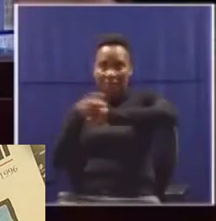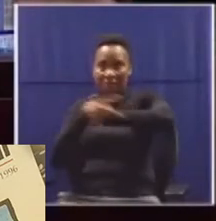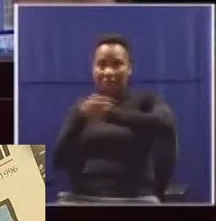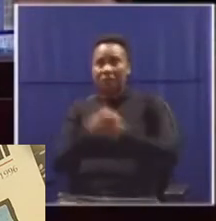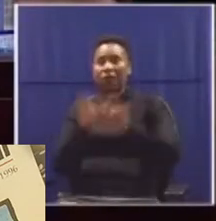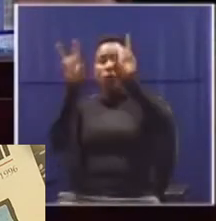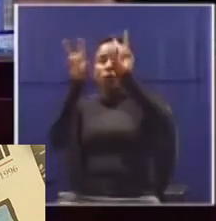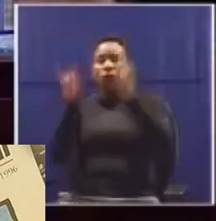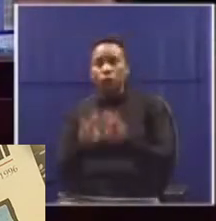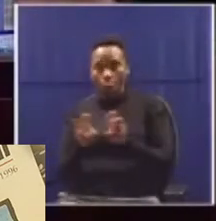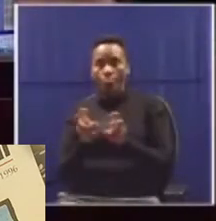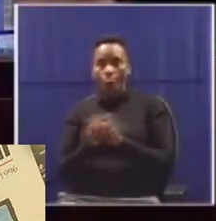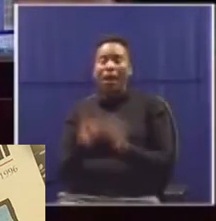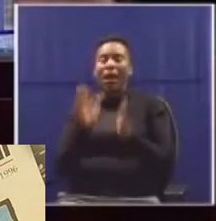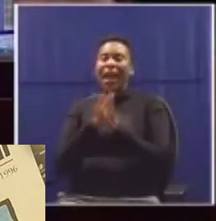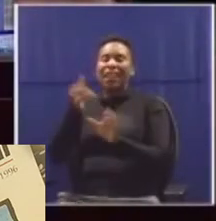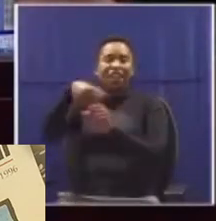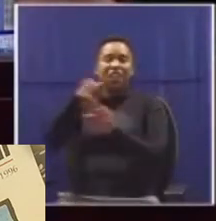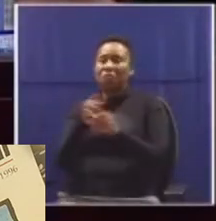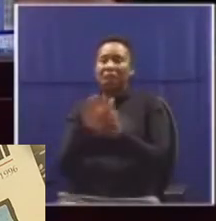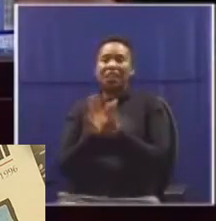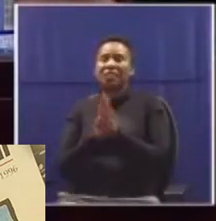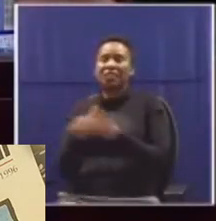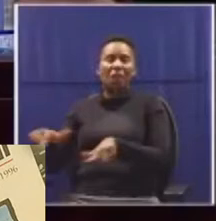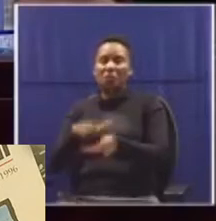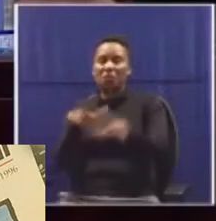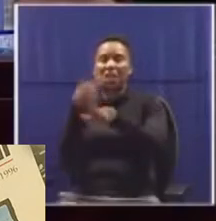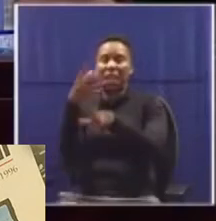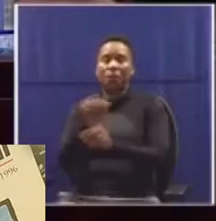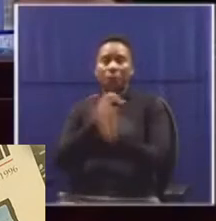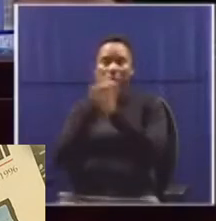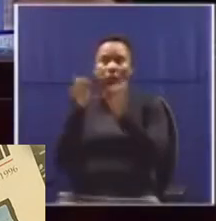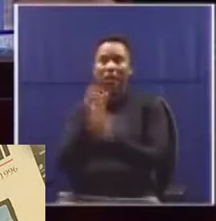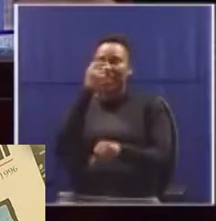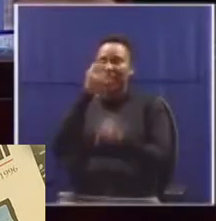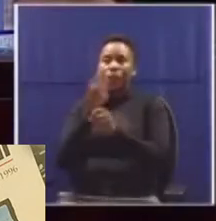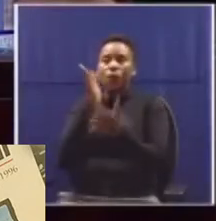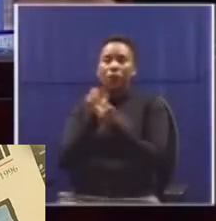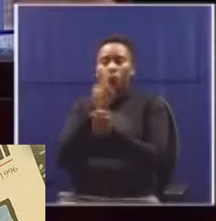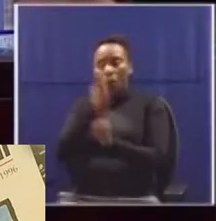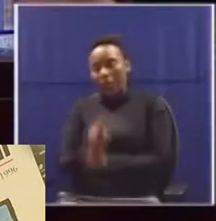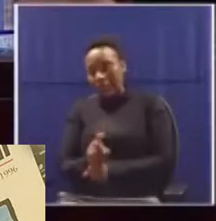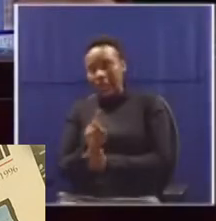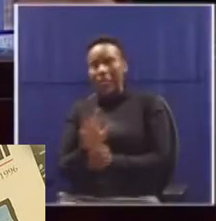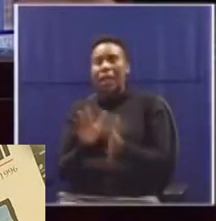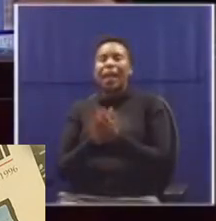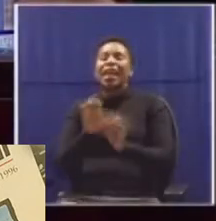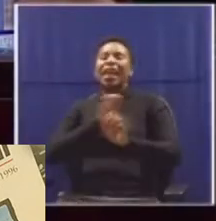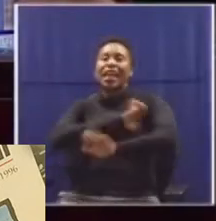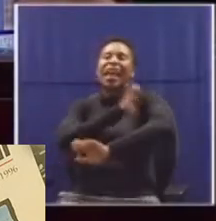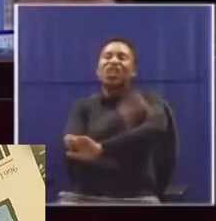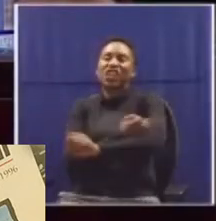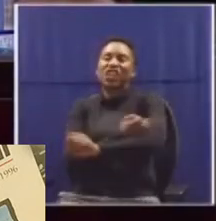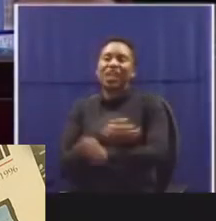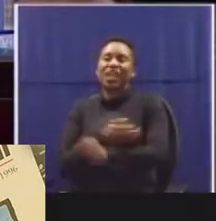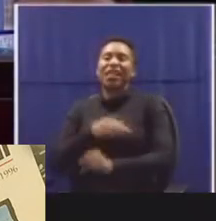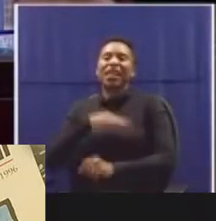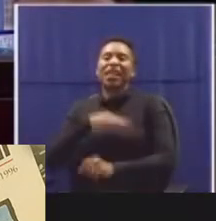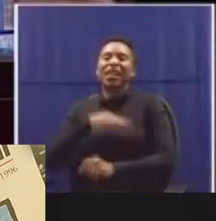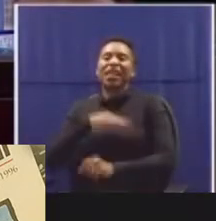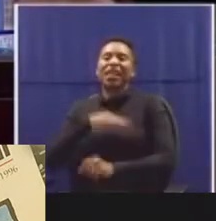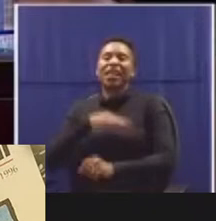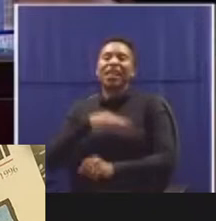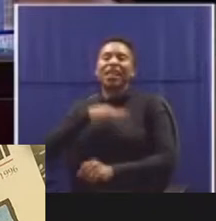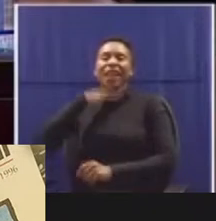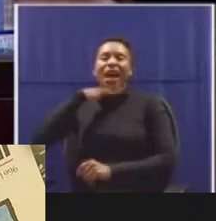not make any logical investment needed to ensure that there's enough energy to meet the growing economy